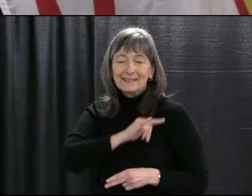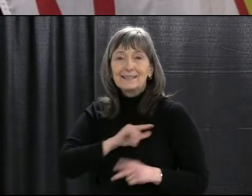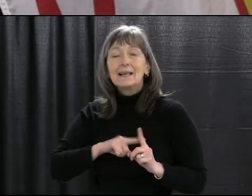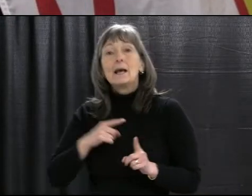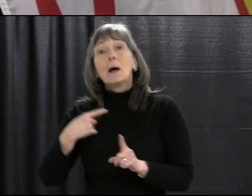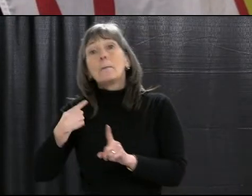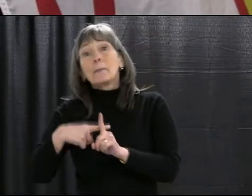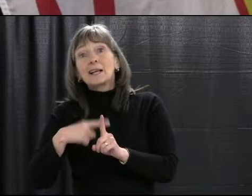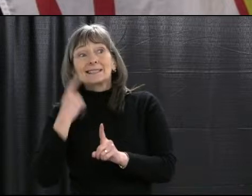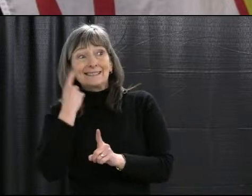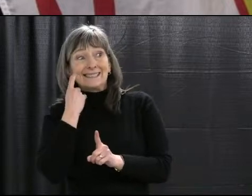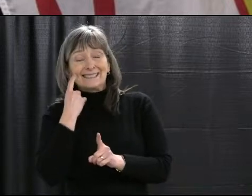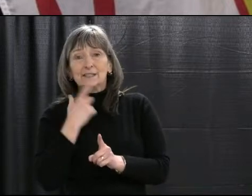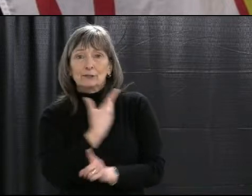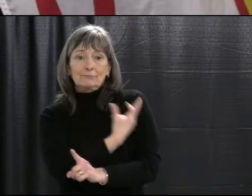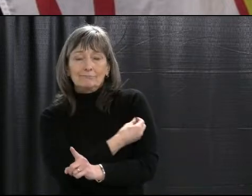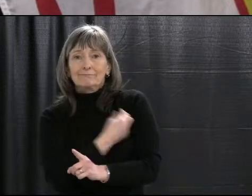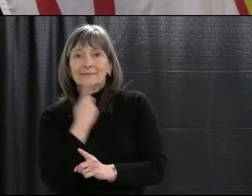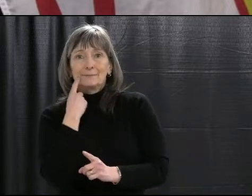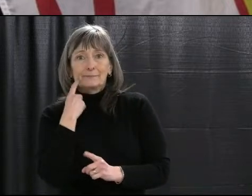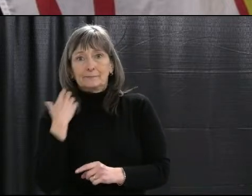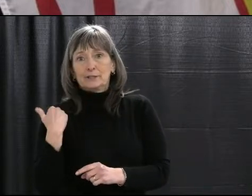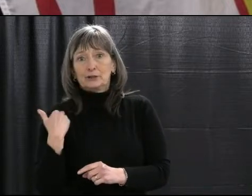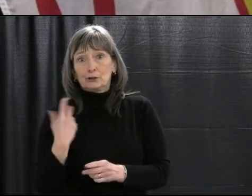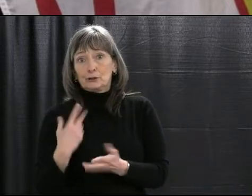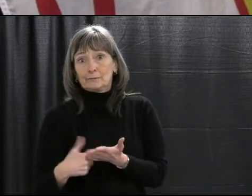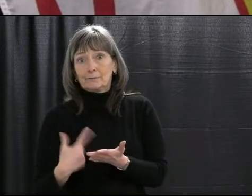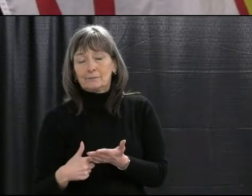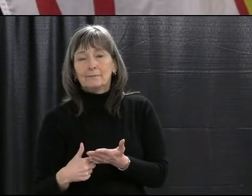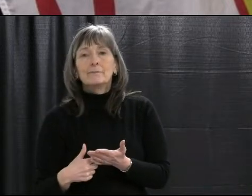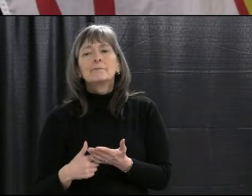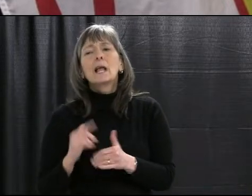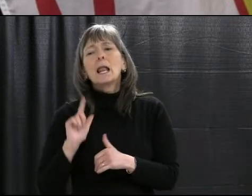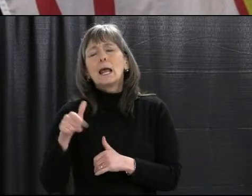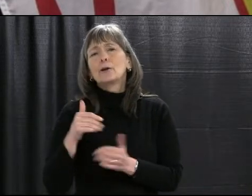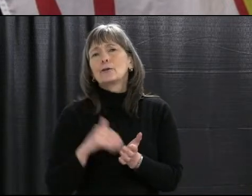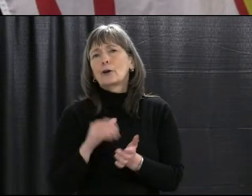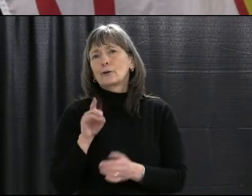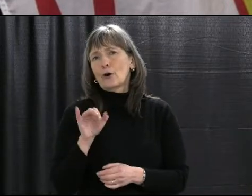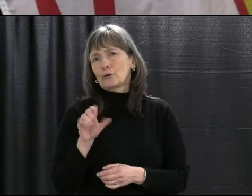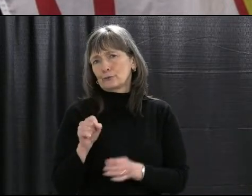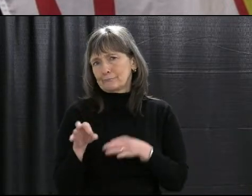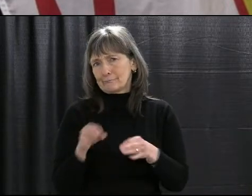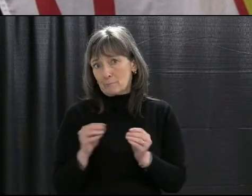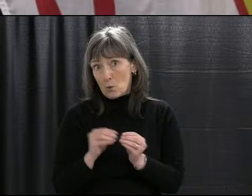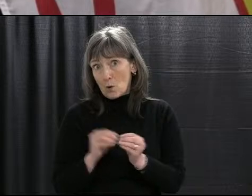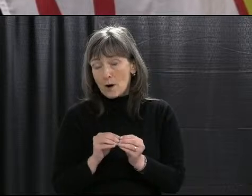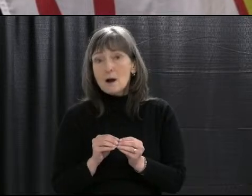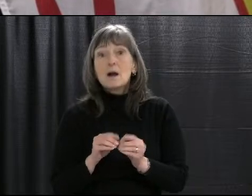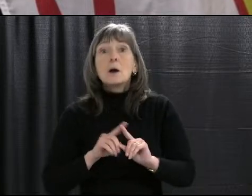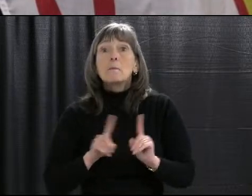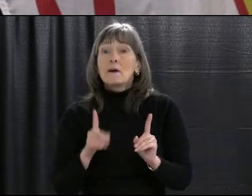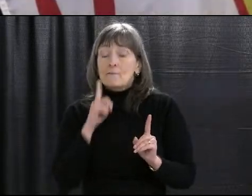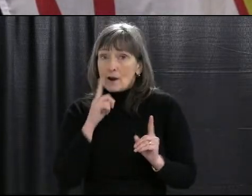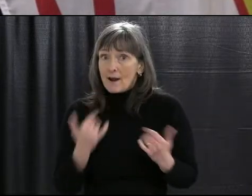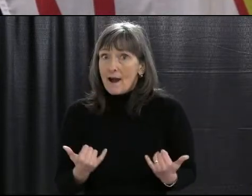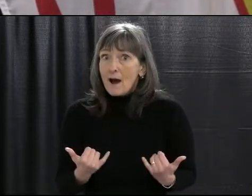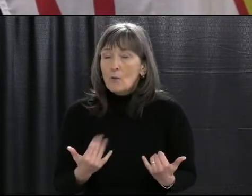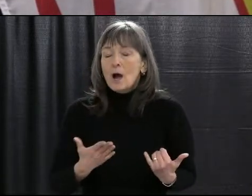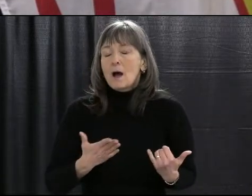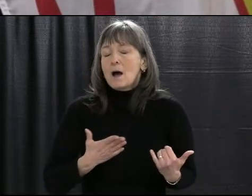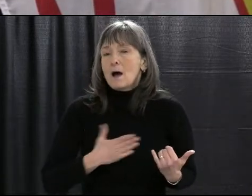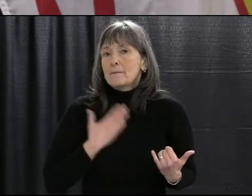Minister just spoke of. I'm sure Dr. Connors will speak to this more in a moment, but for now, let me say we are very happy